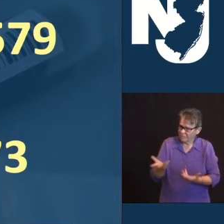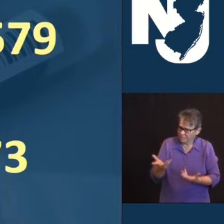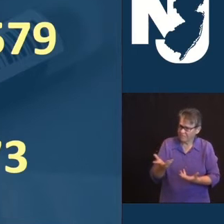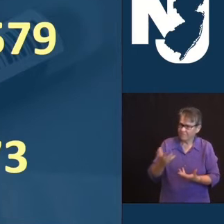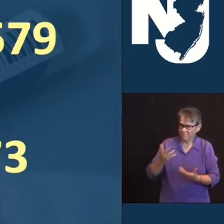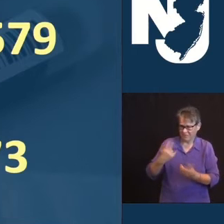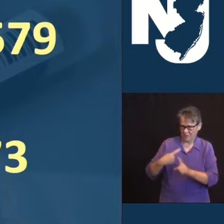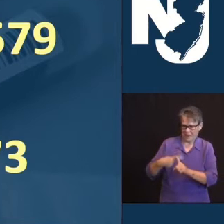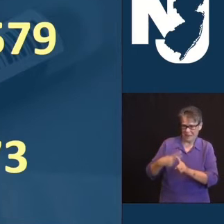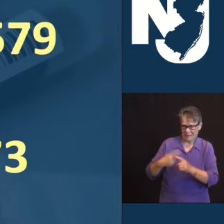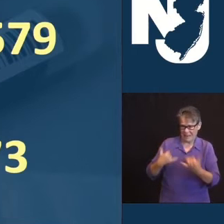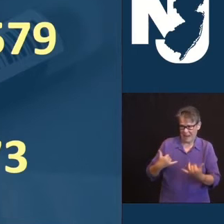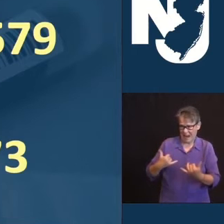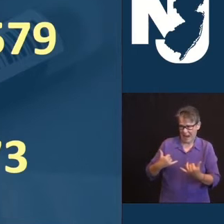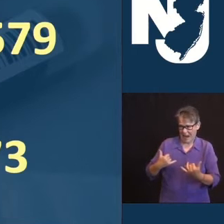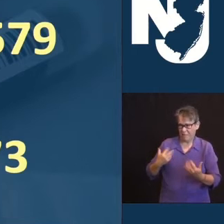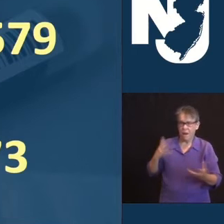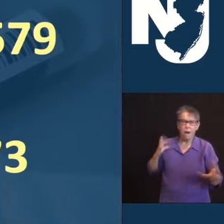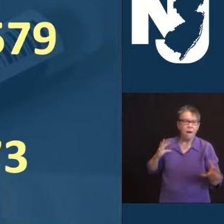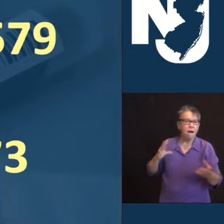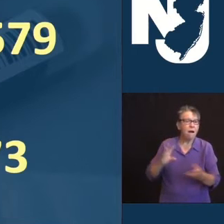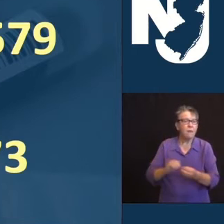9 months to